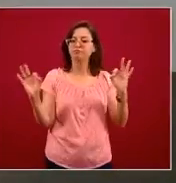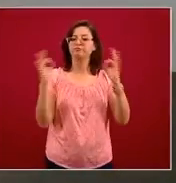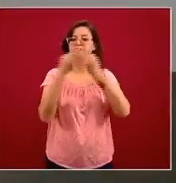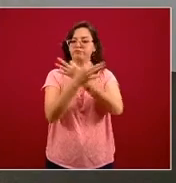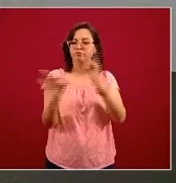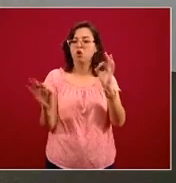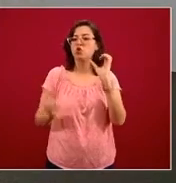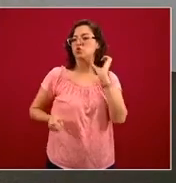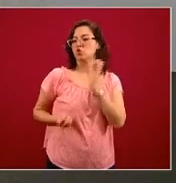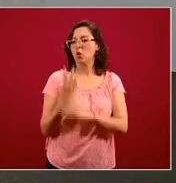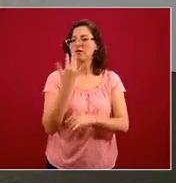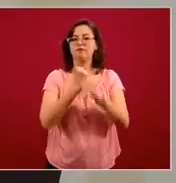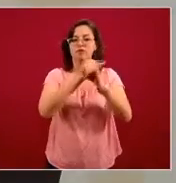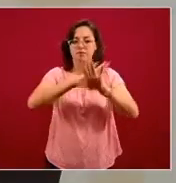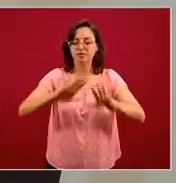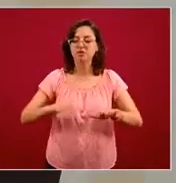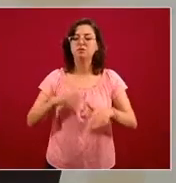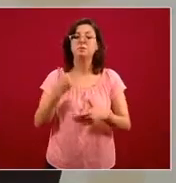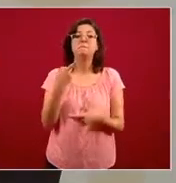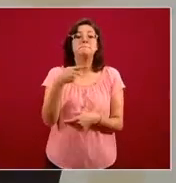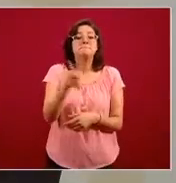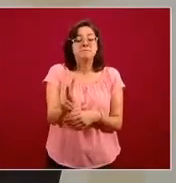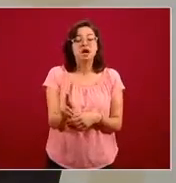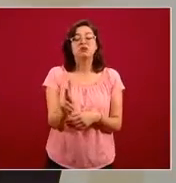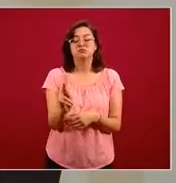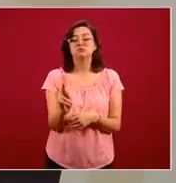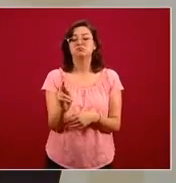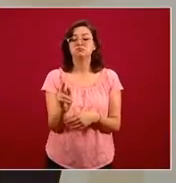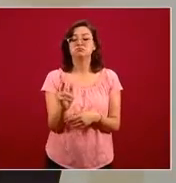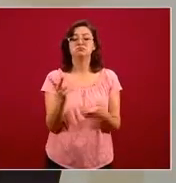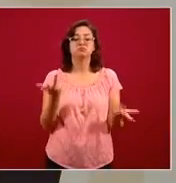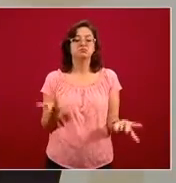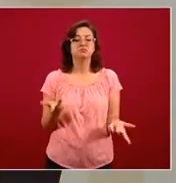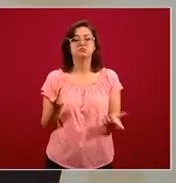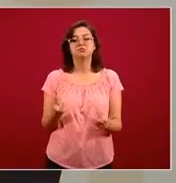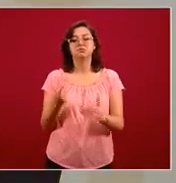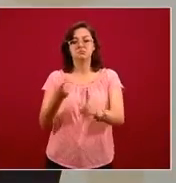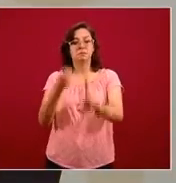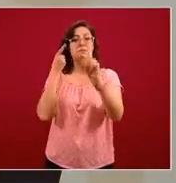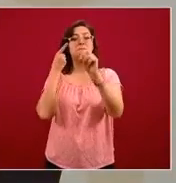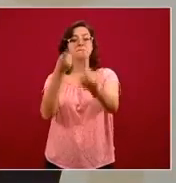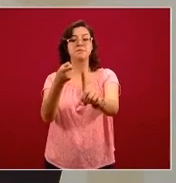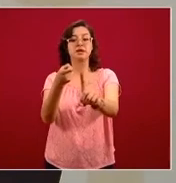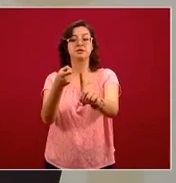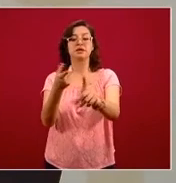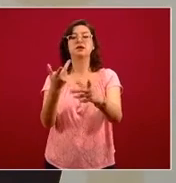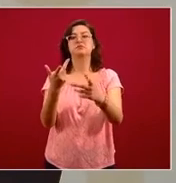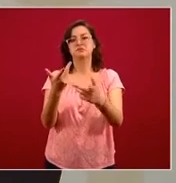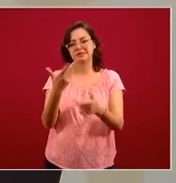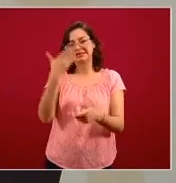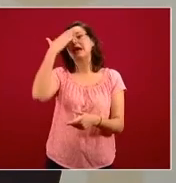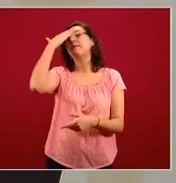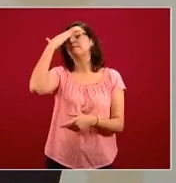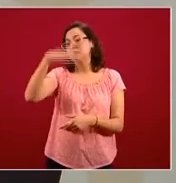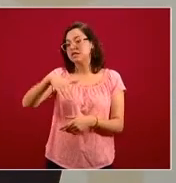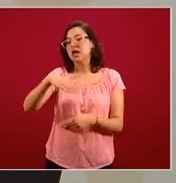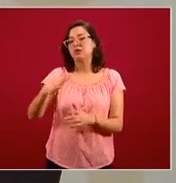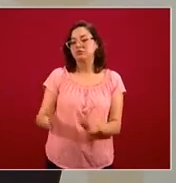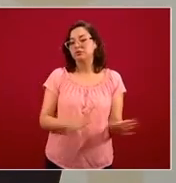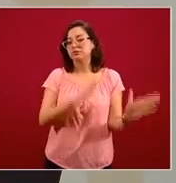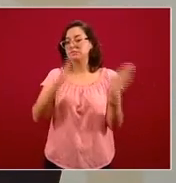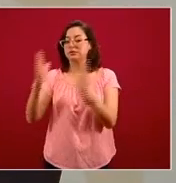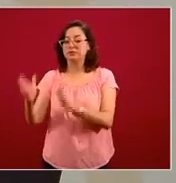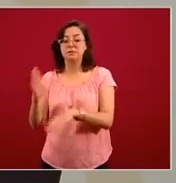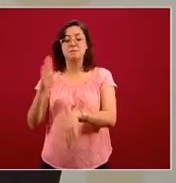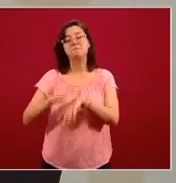2 recovery hospital. So we are planning all this. We did make that goal at the beginning. We